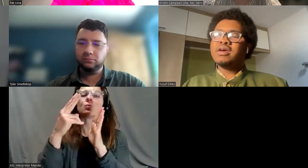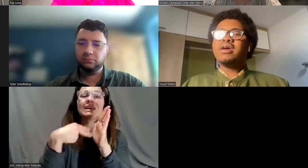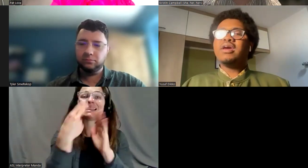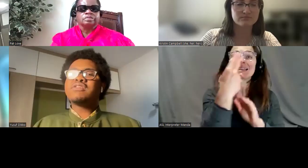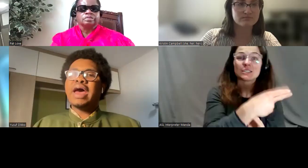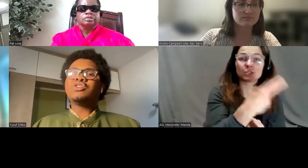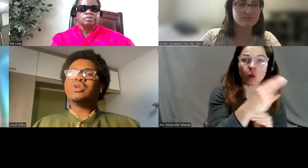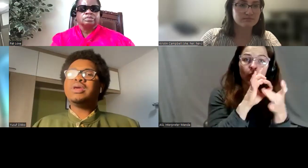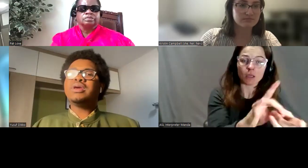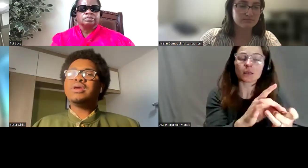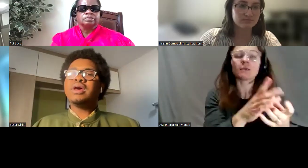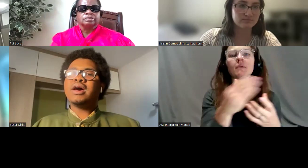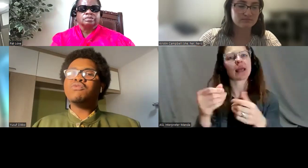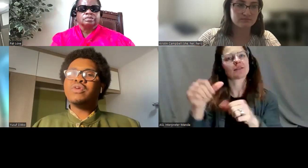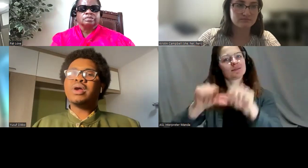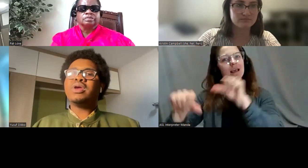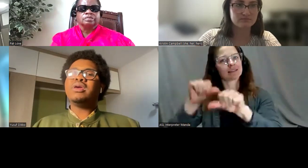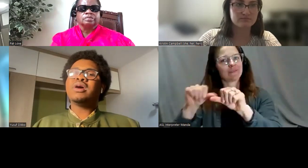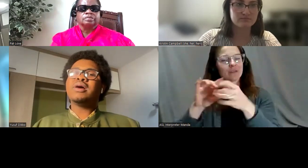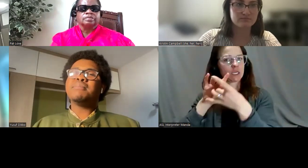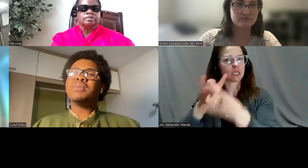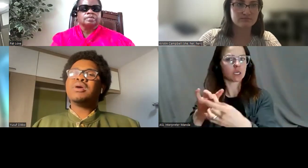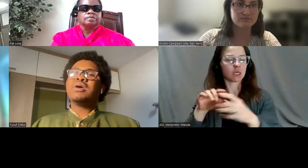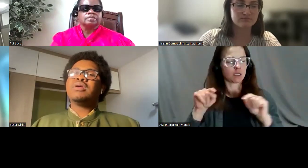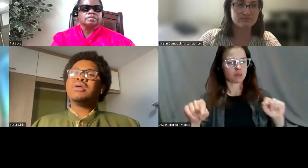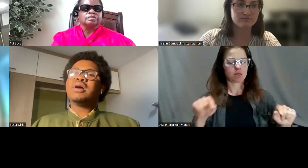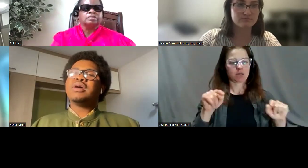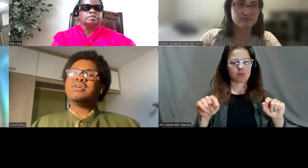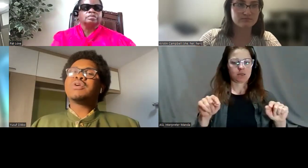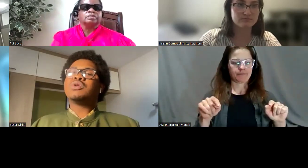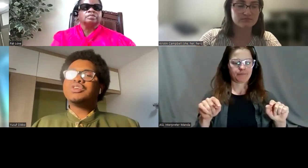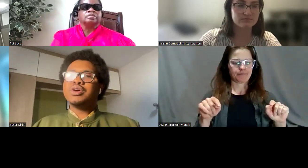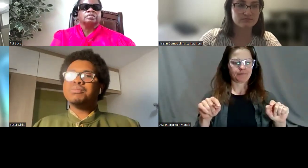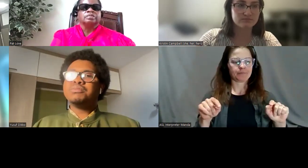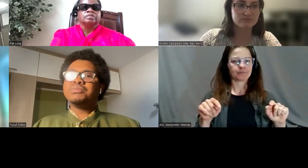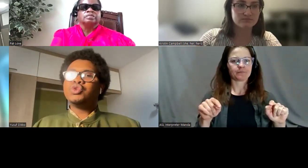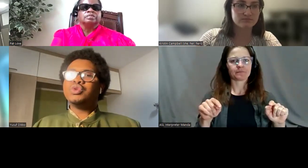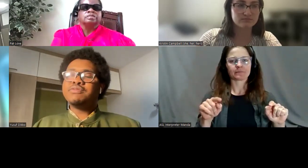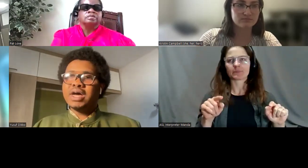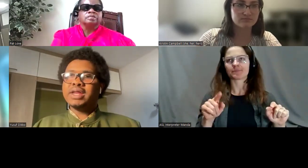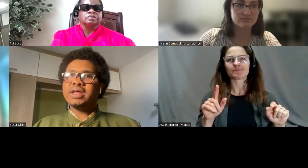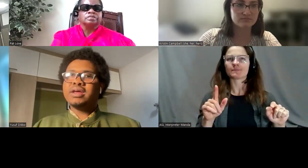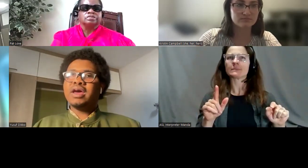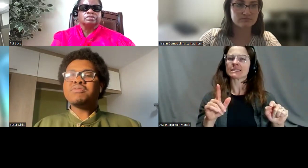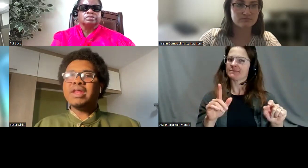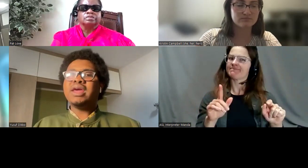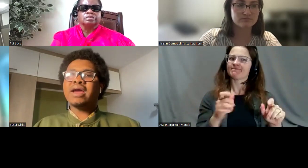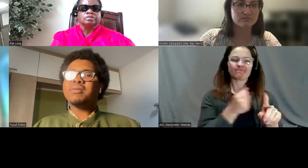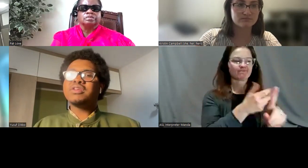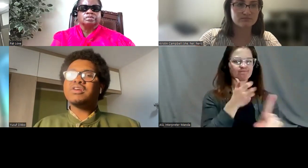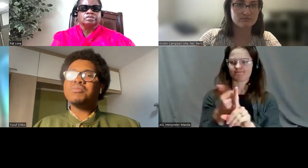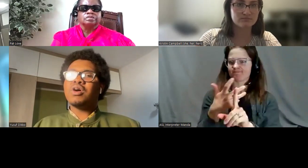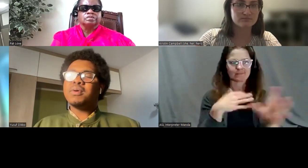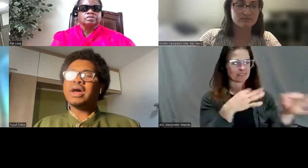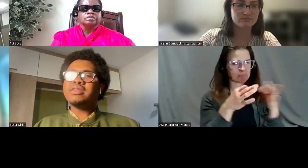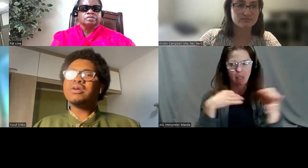scientifically is actually a very difficult term to define, as many